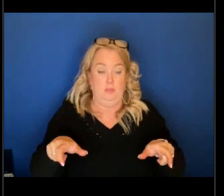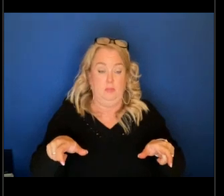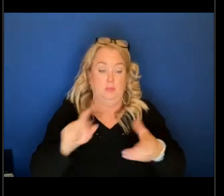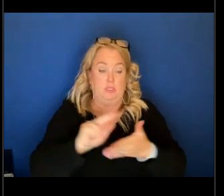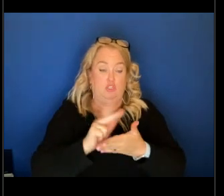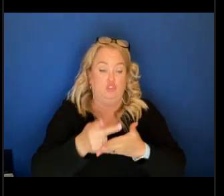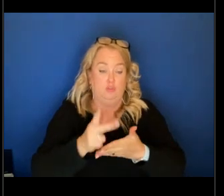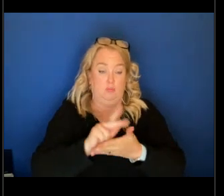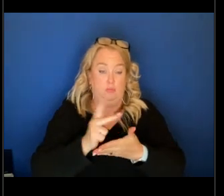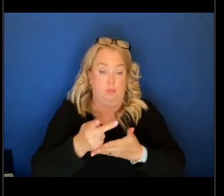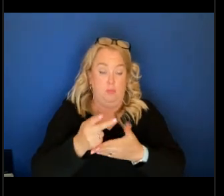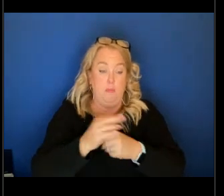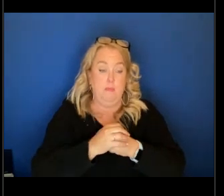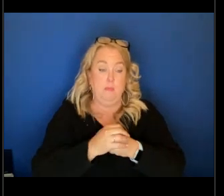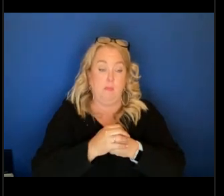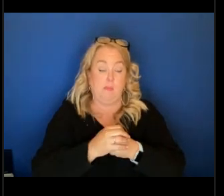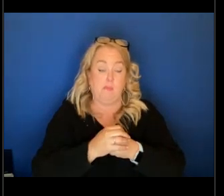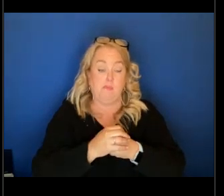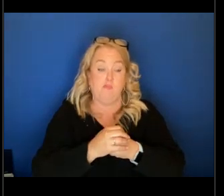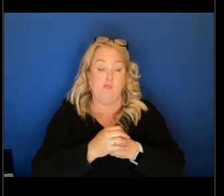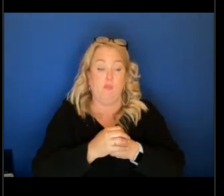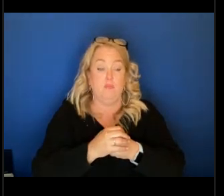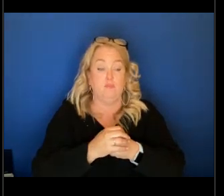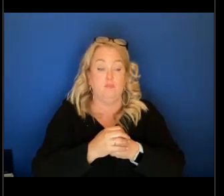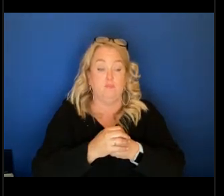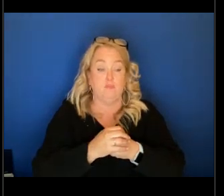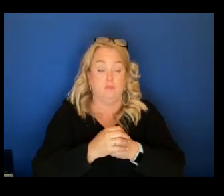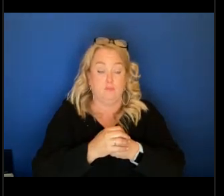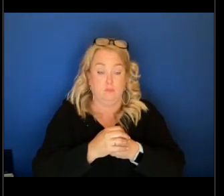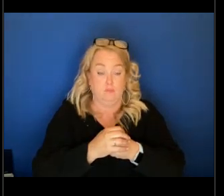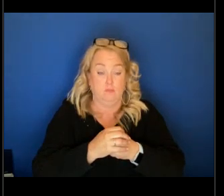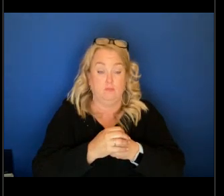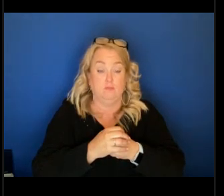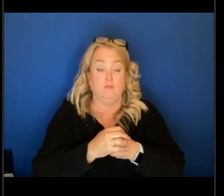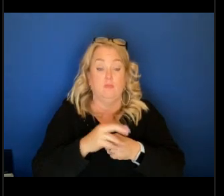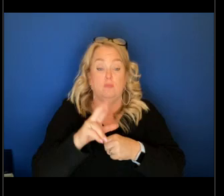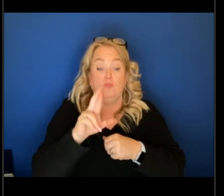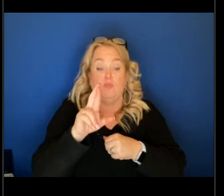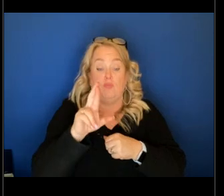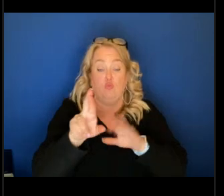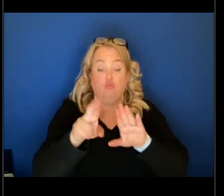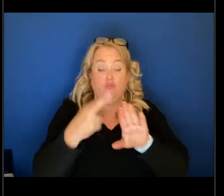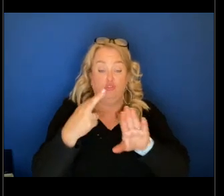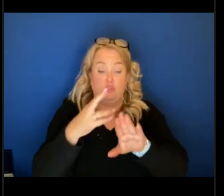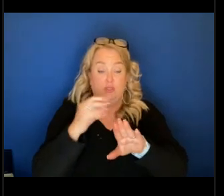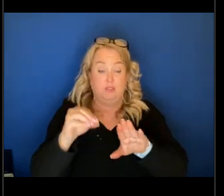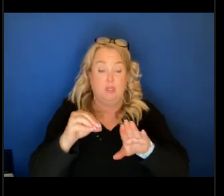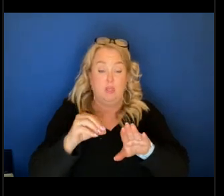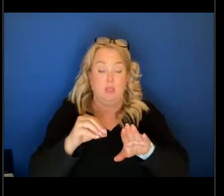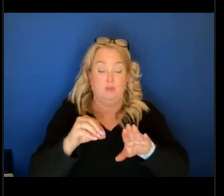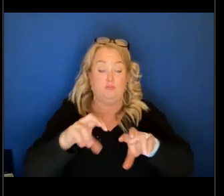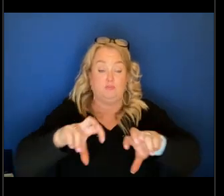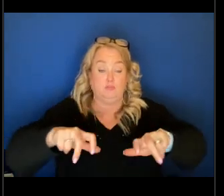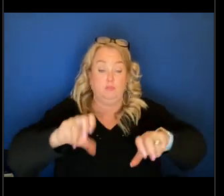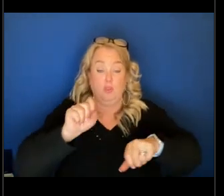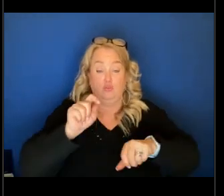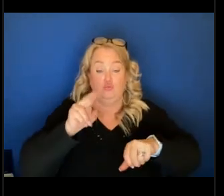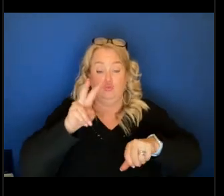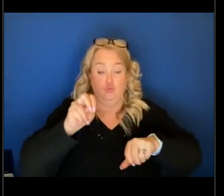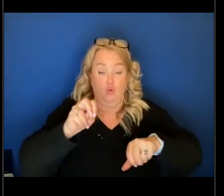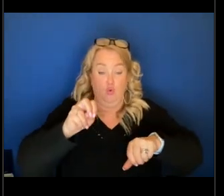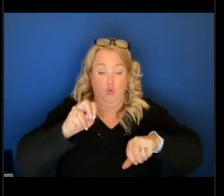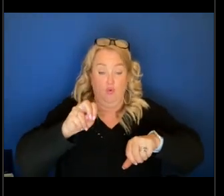space. A refrigerator or range in a covered dwelling unit impedes the